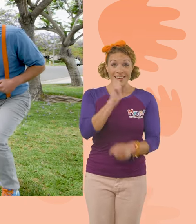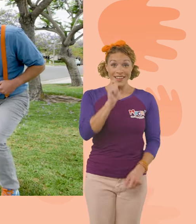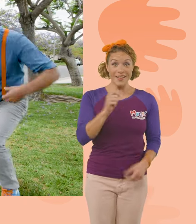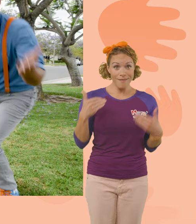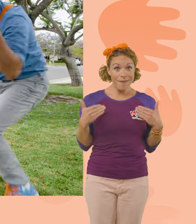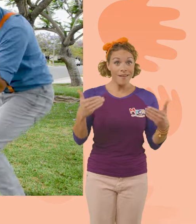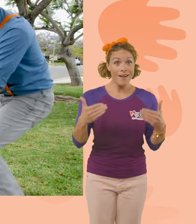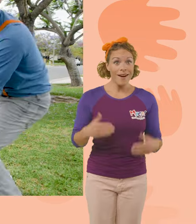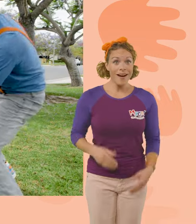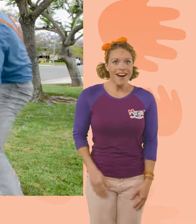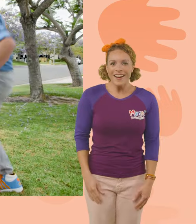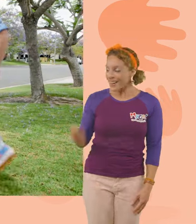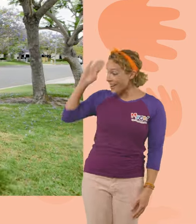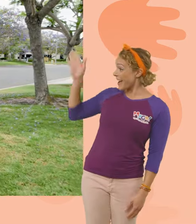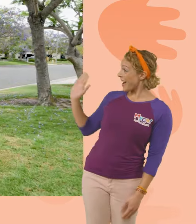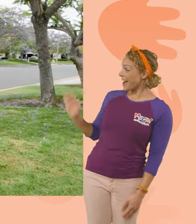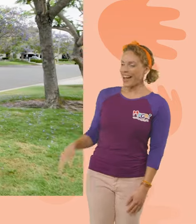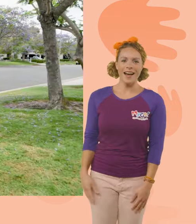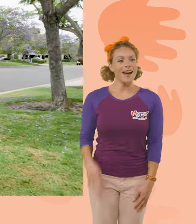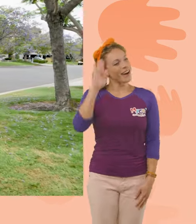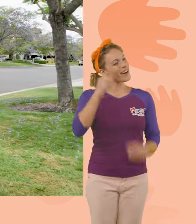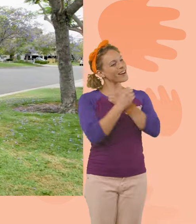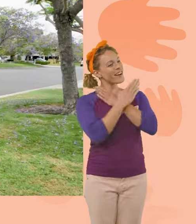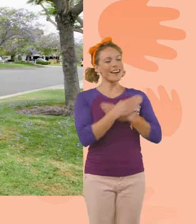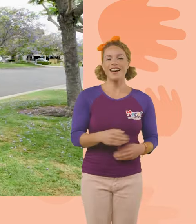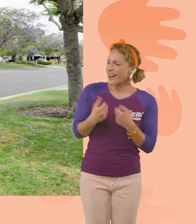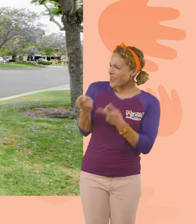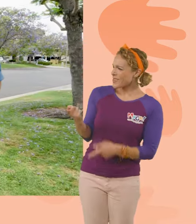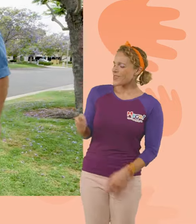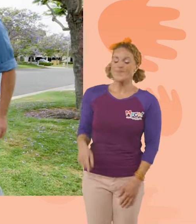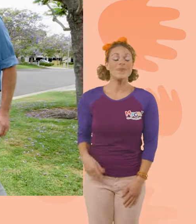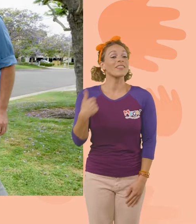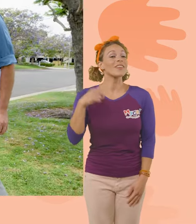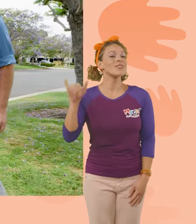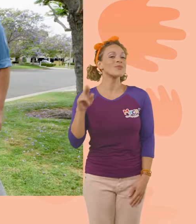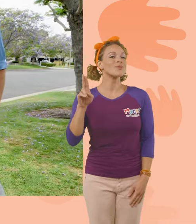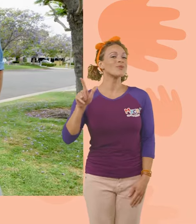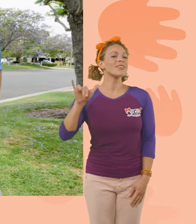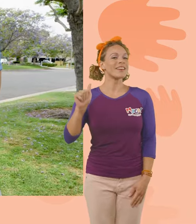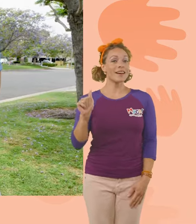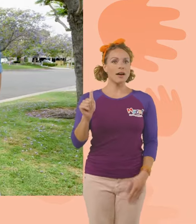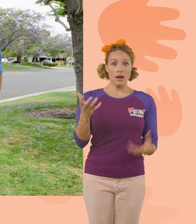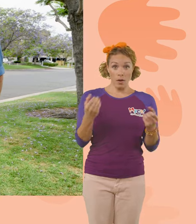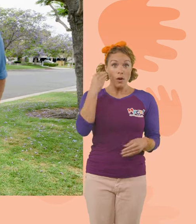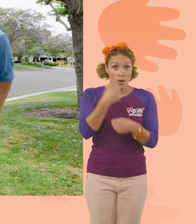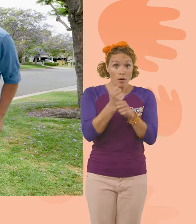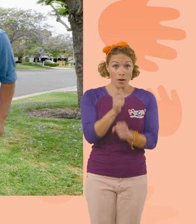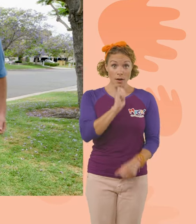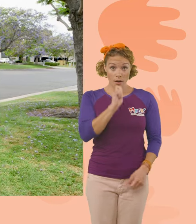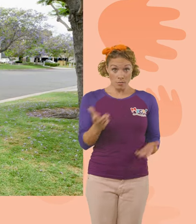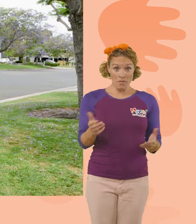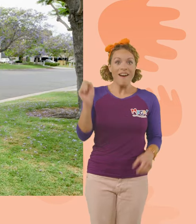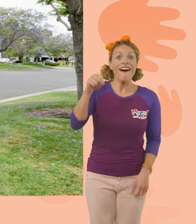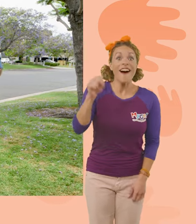get a popsicle. Let's go. Hey. Hi, Blippi. How are you? What's your name? I'm Julia. Oh. Would you like a handmade